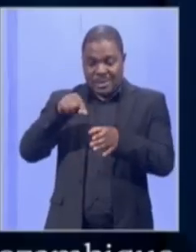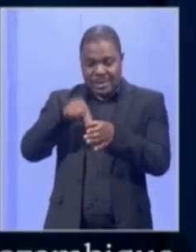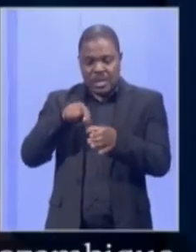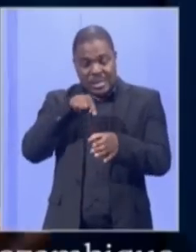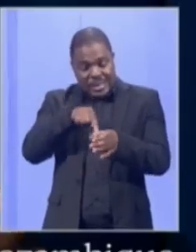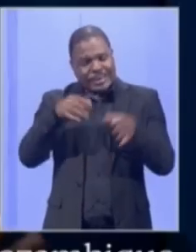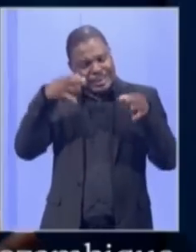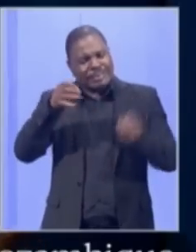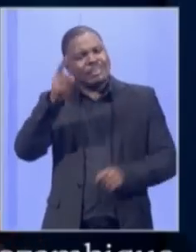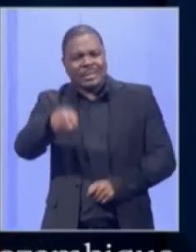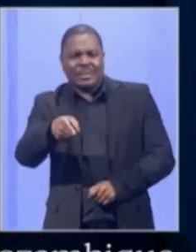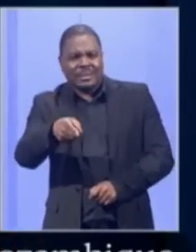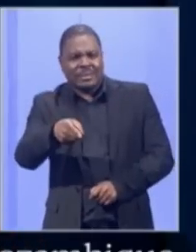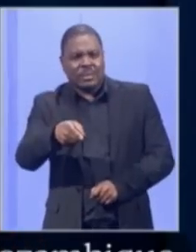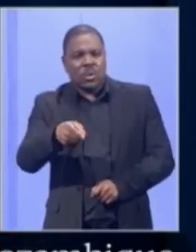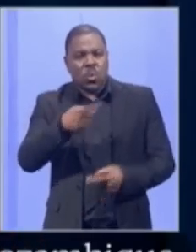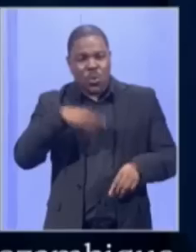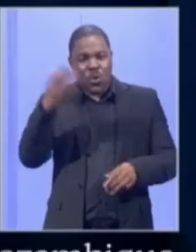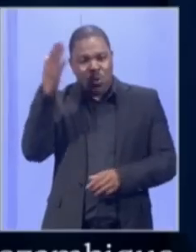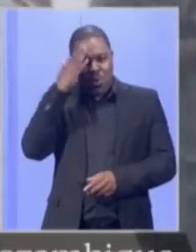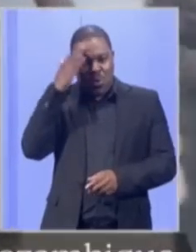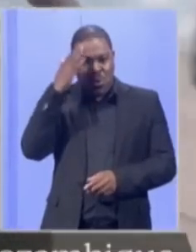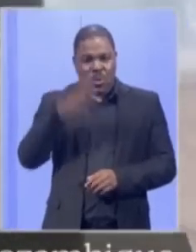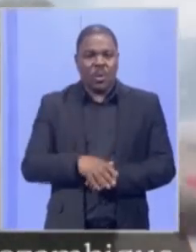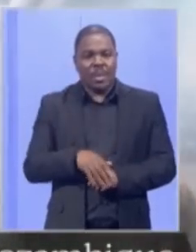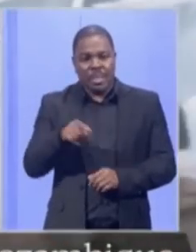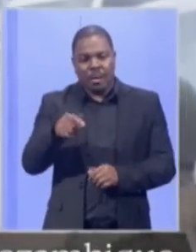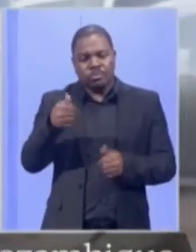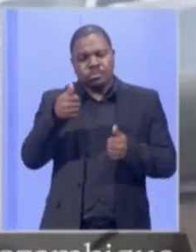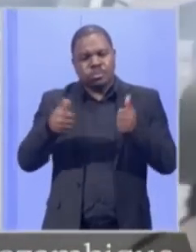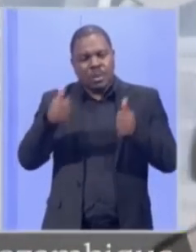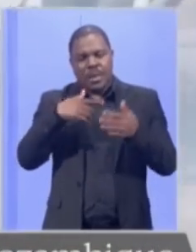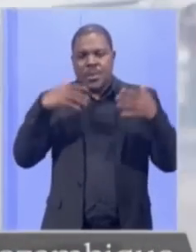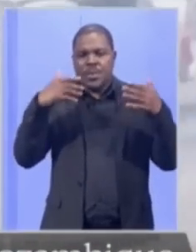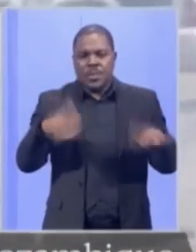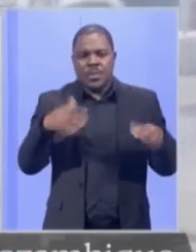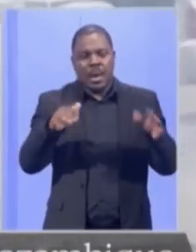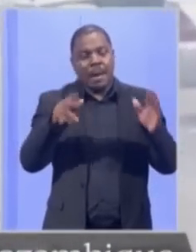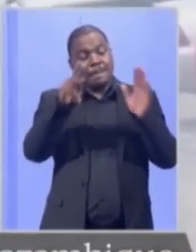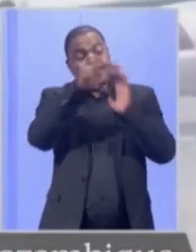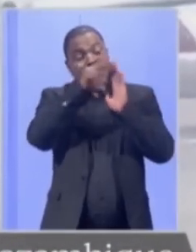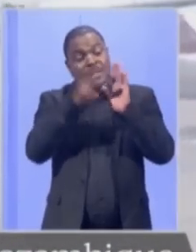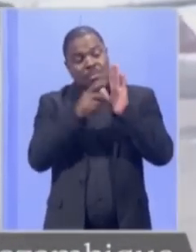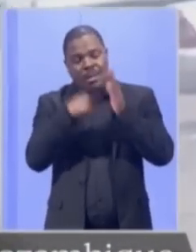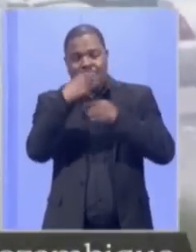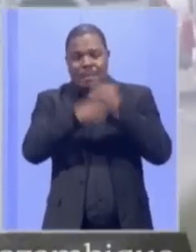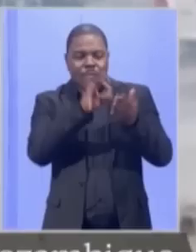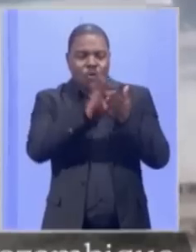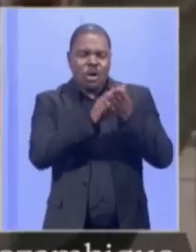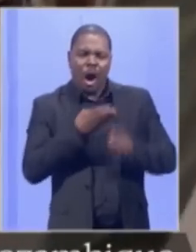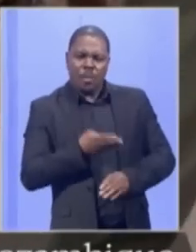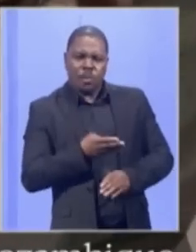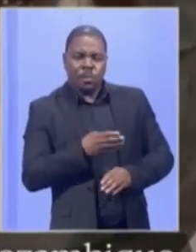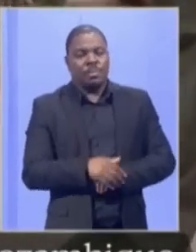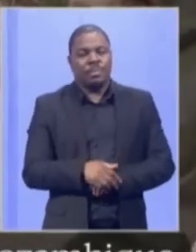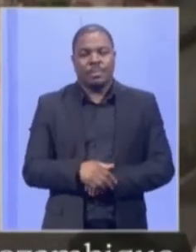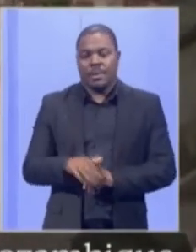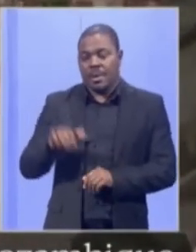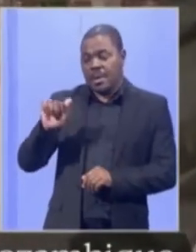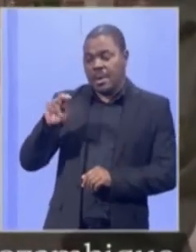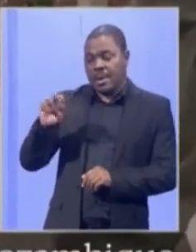decision. And we all know they are the SADC principles on democracy and elections. Leo le jwalo ANC e nang le dikamano